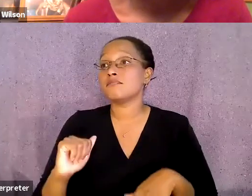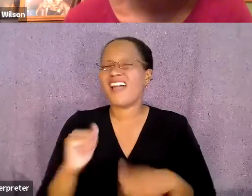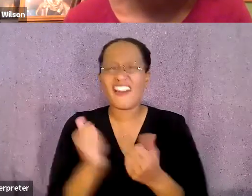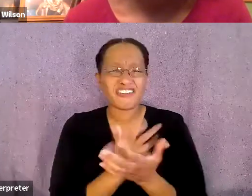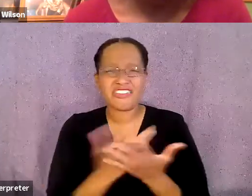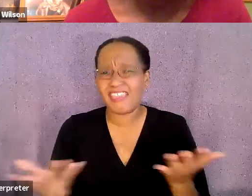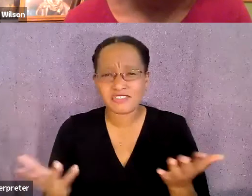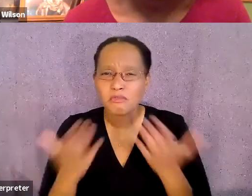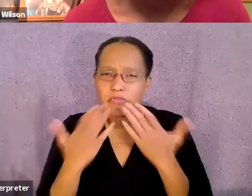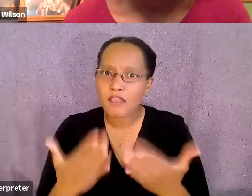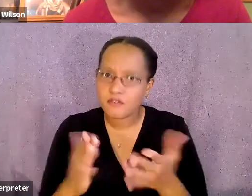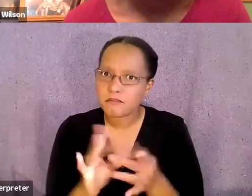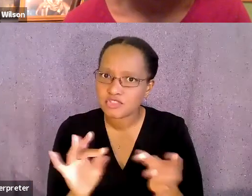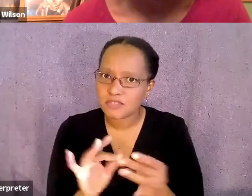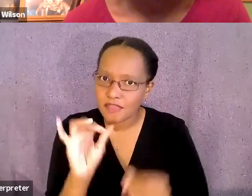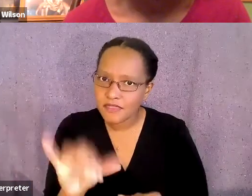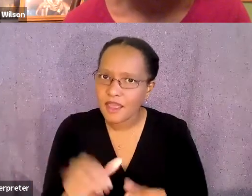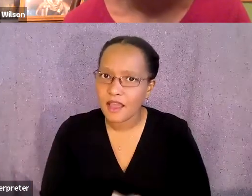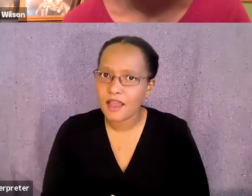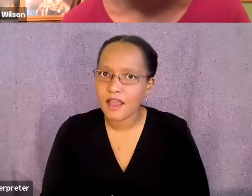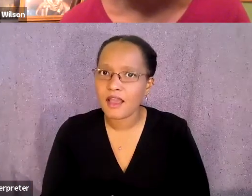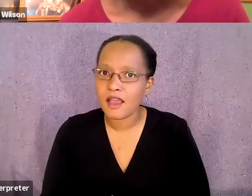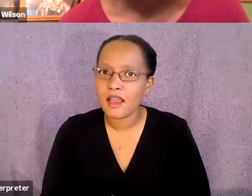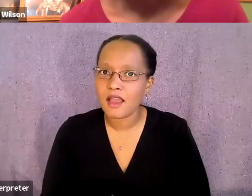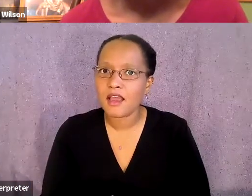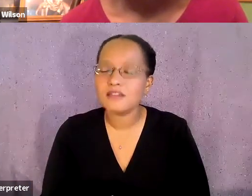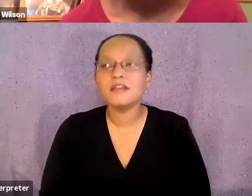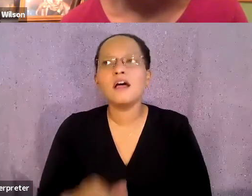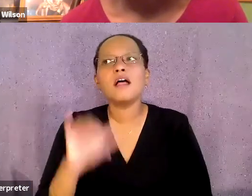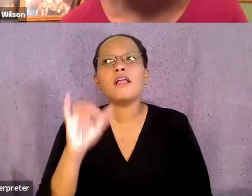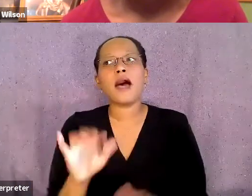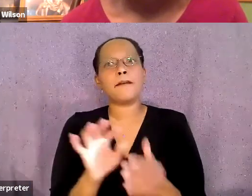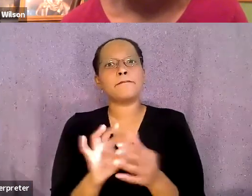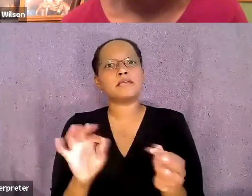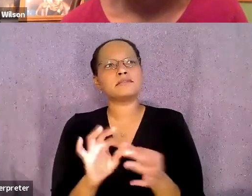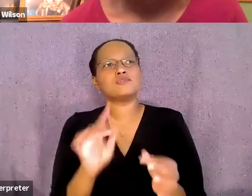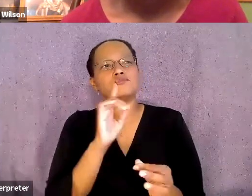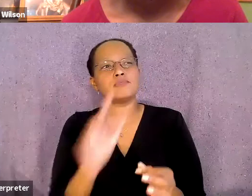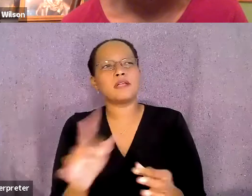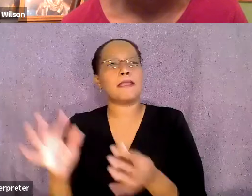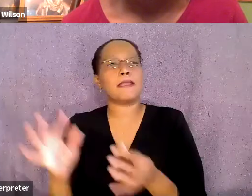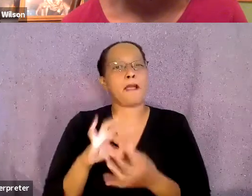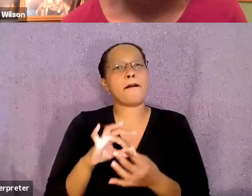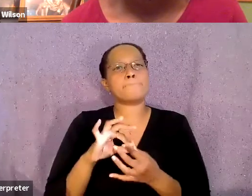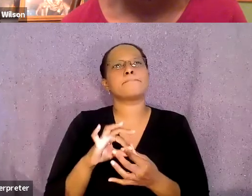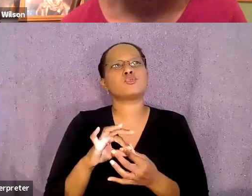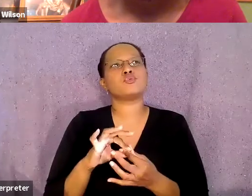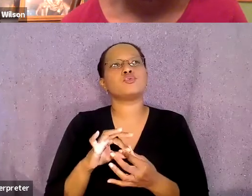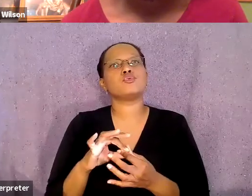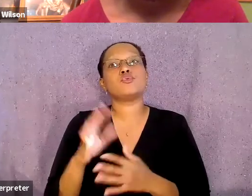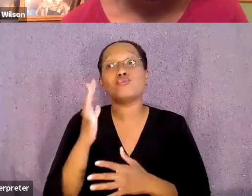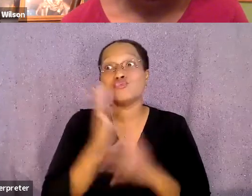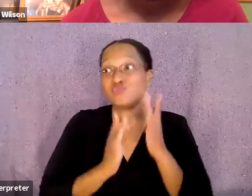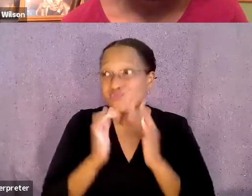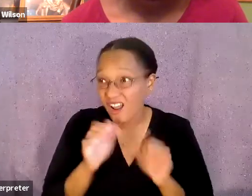it up, because I think it ties into, you know, that lack of representation